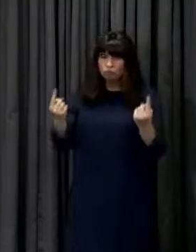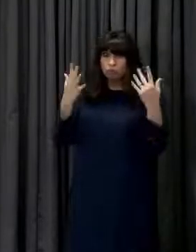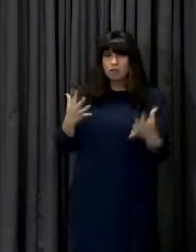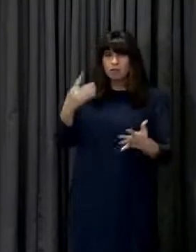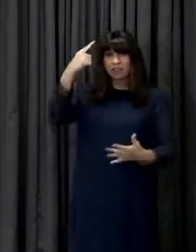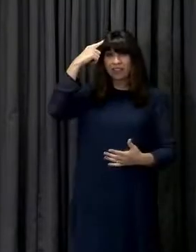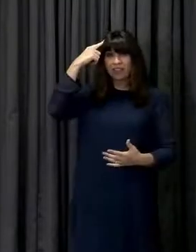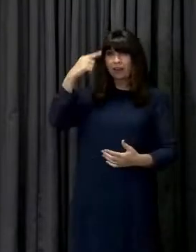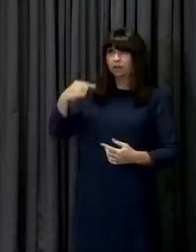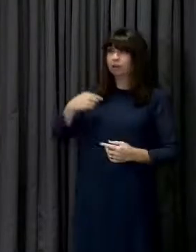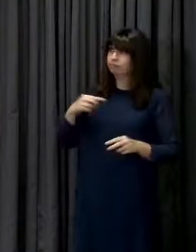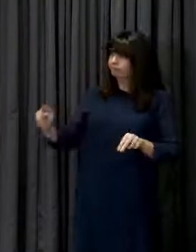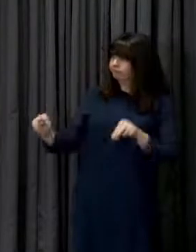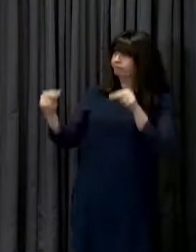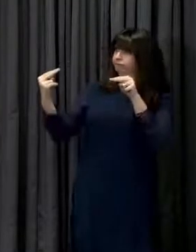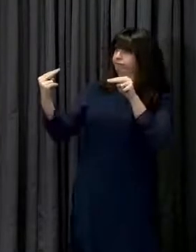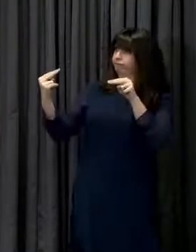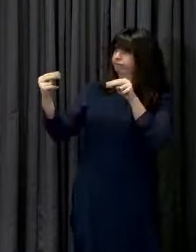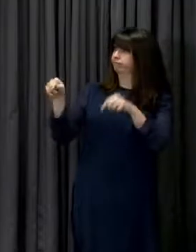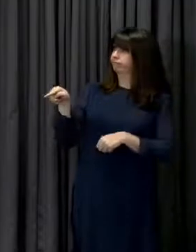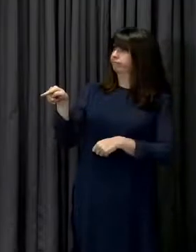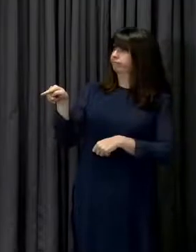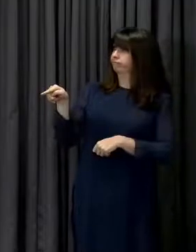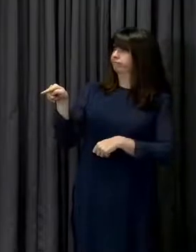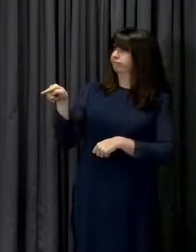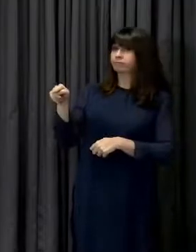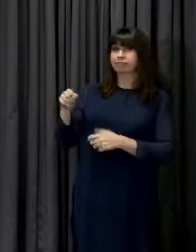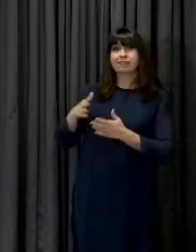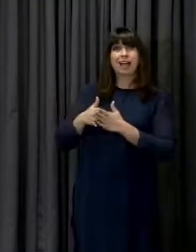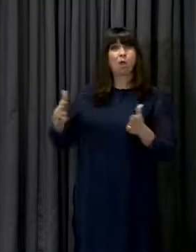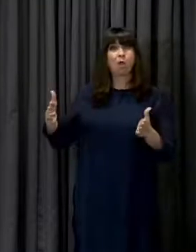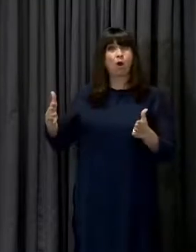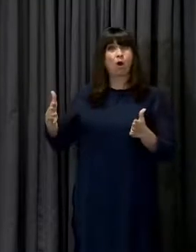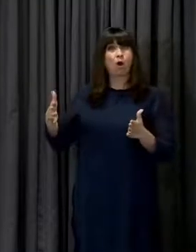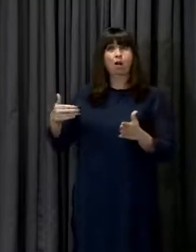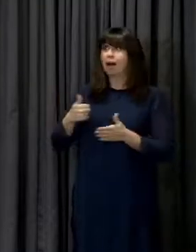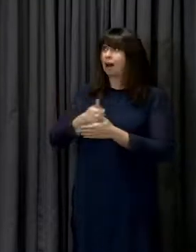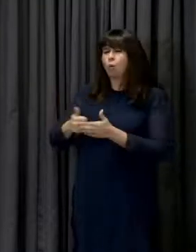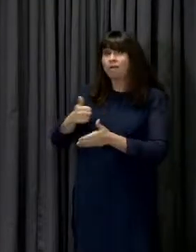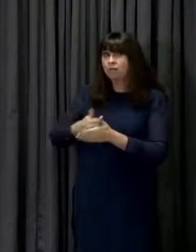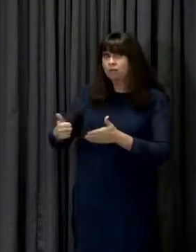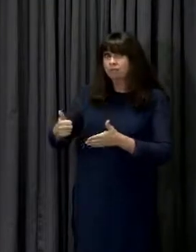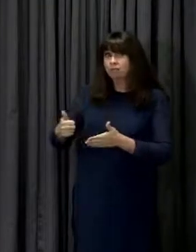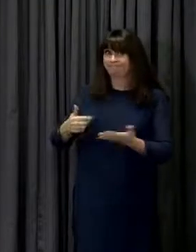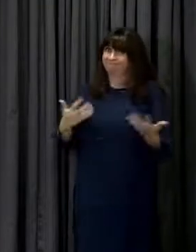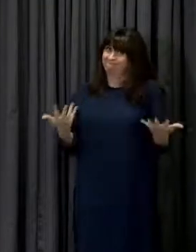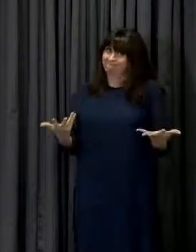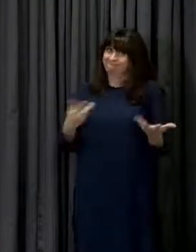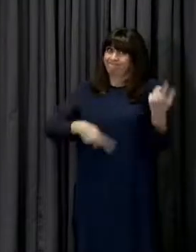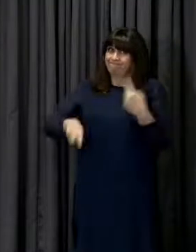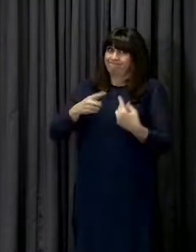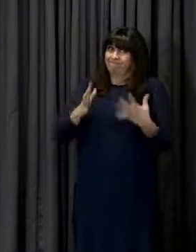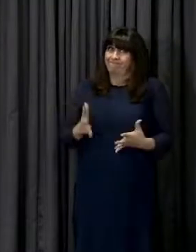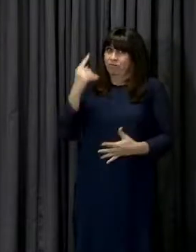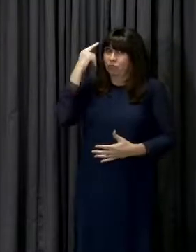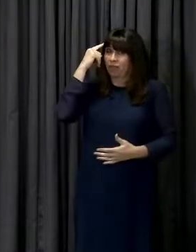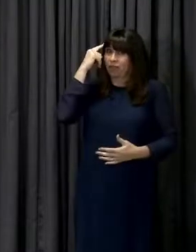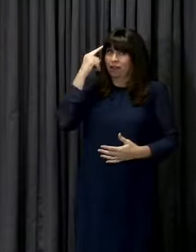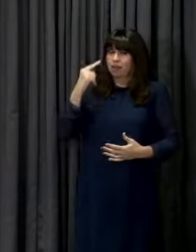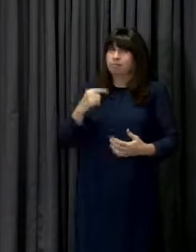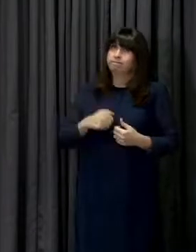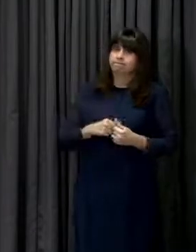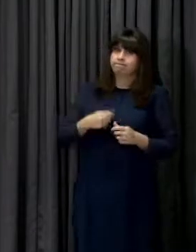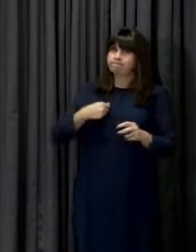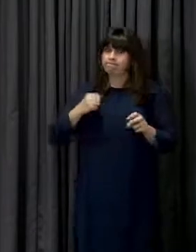we see, how long we see them for, each of the choices we make about our lives. Now, we're actively considering each day whether the measures we